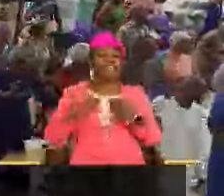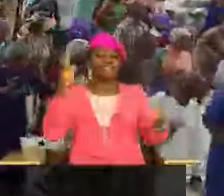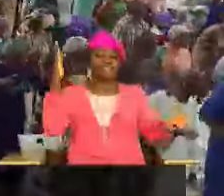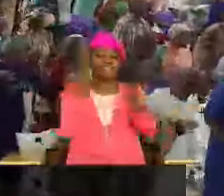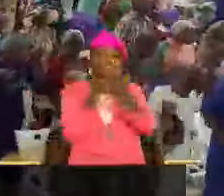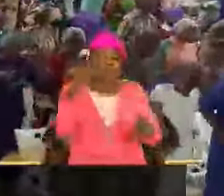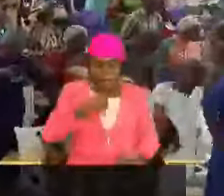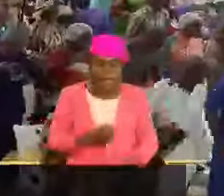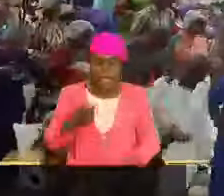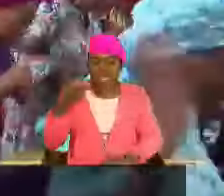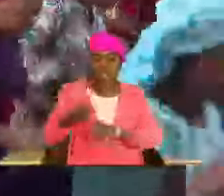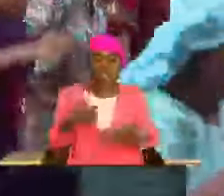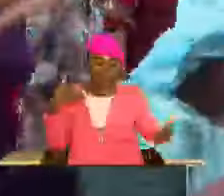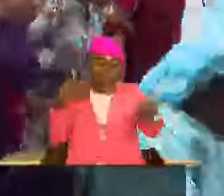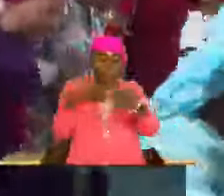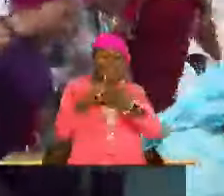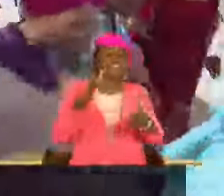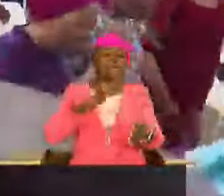uhhuh